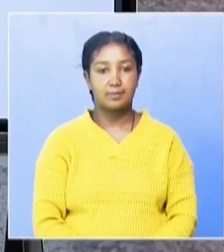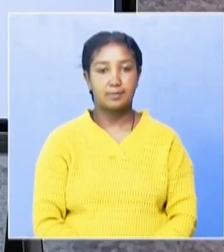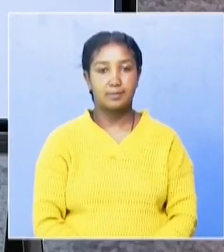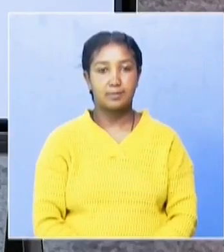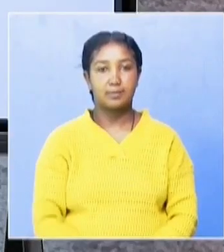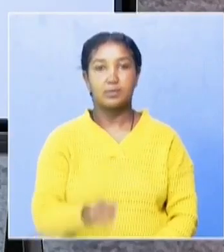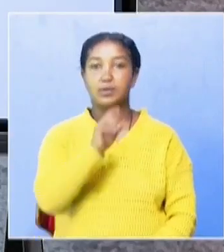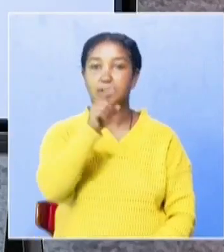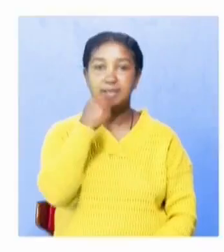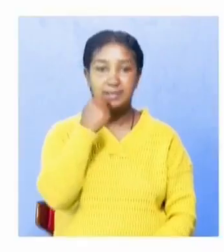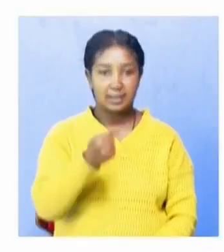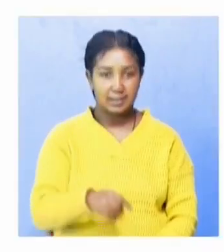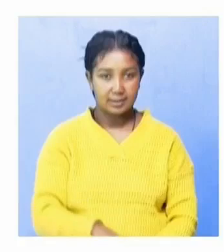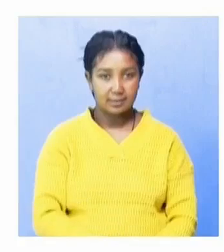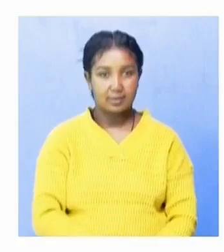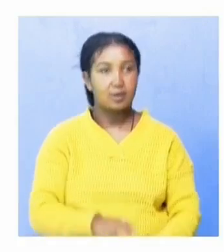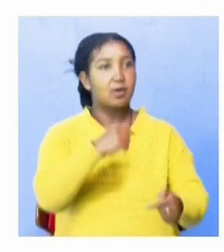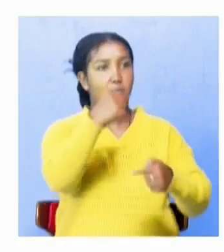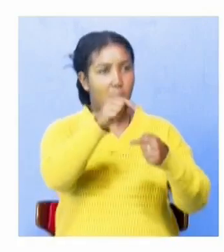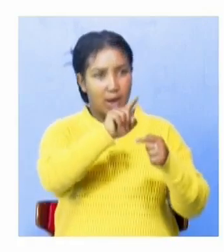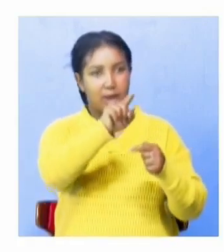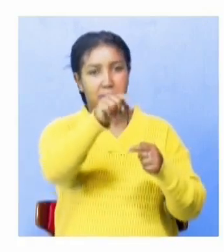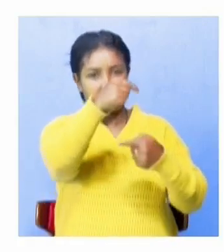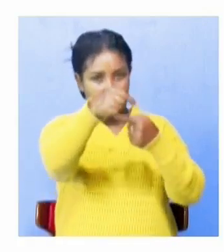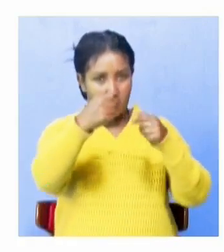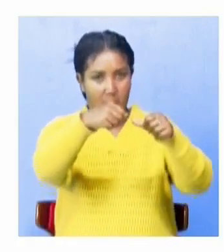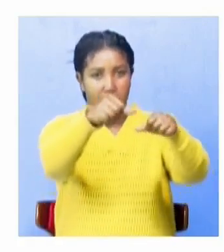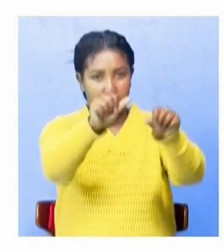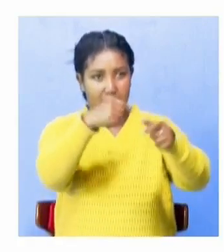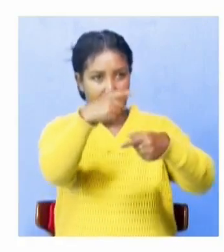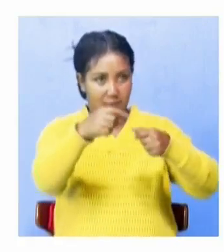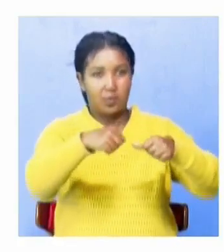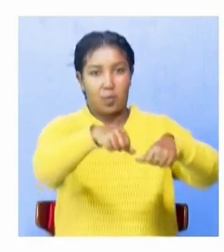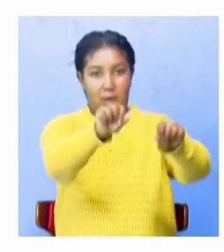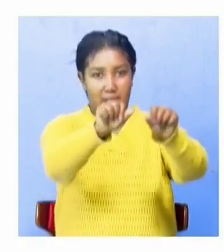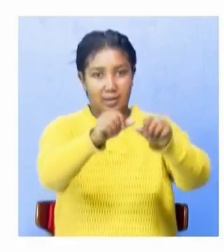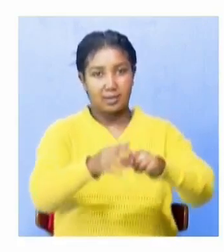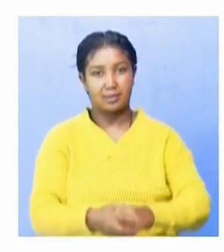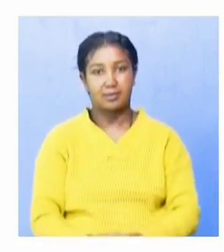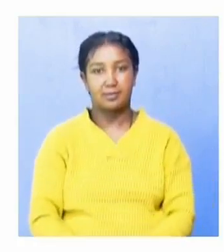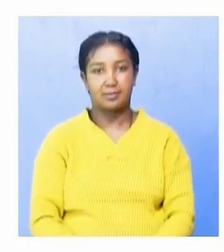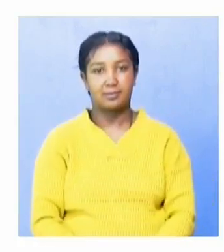You can say, go ahead. Go ahead.